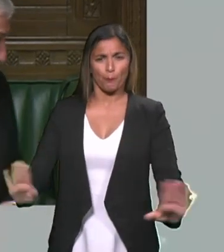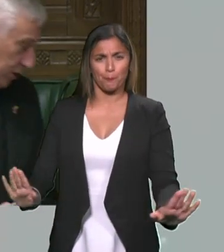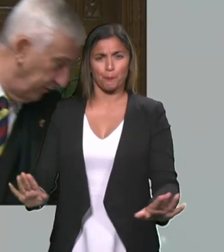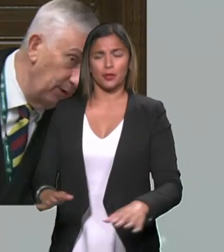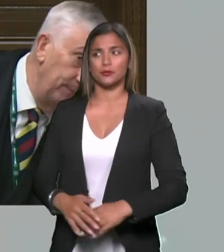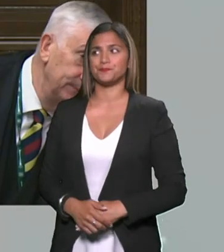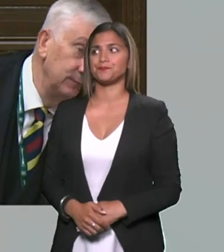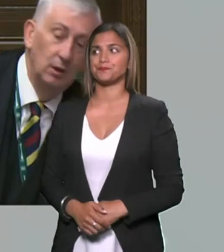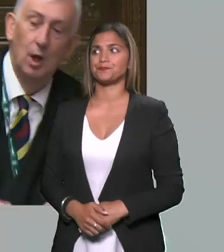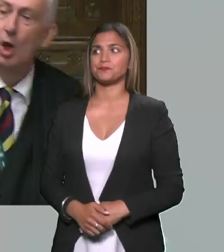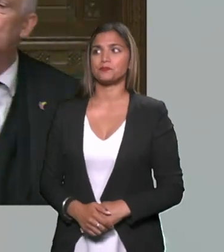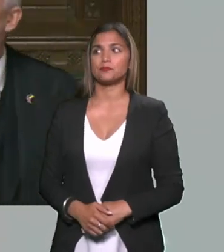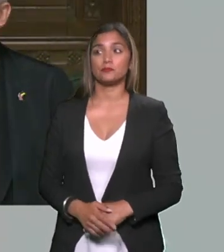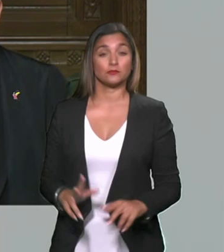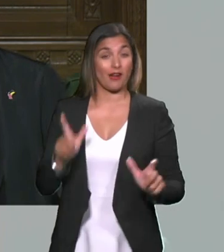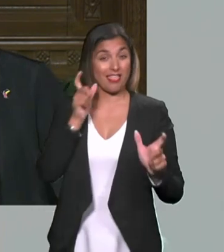minute. What's it